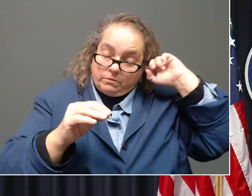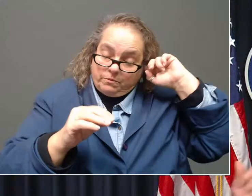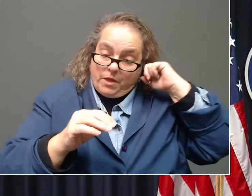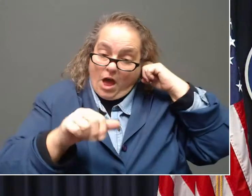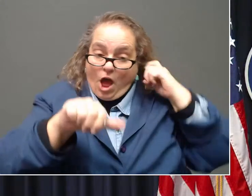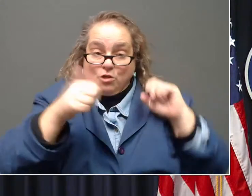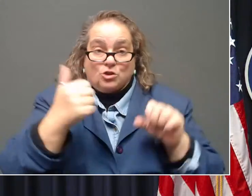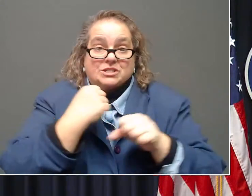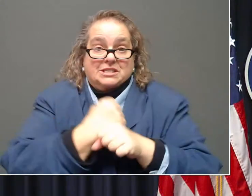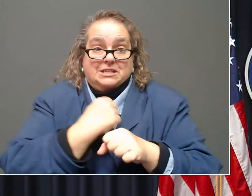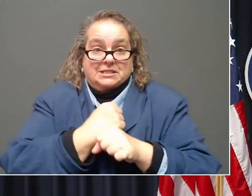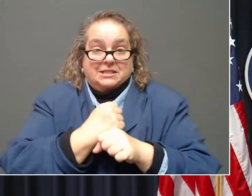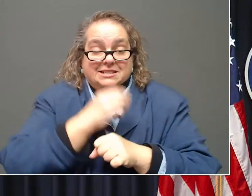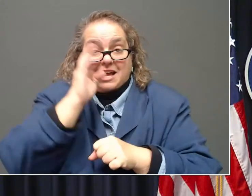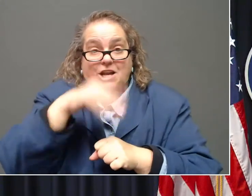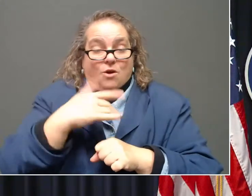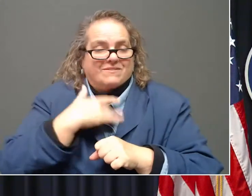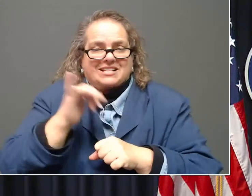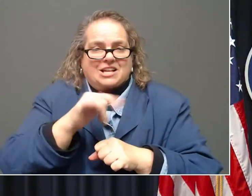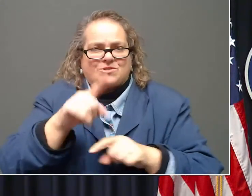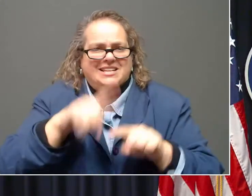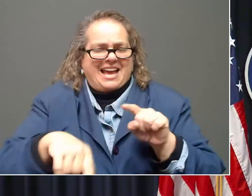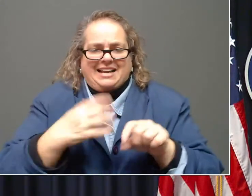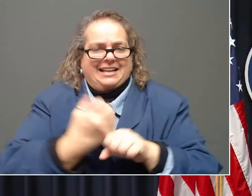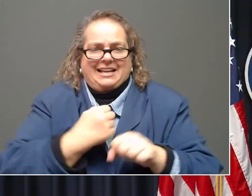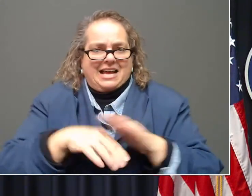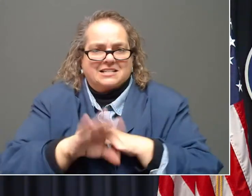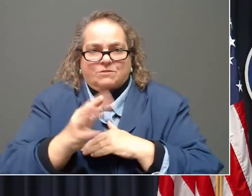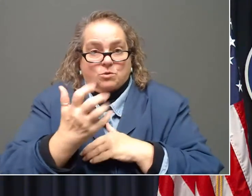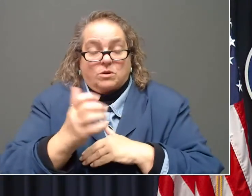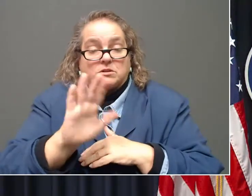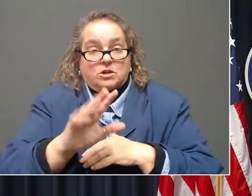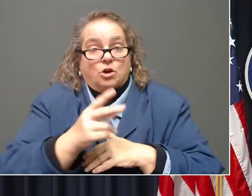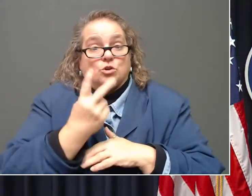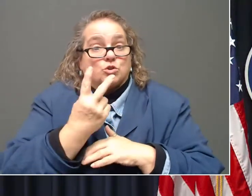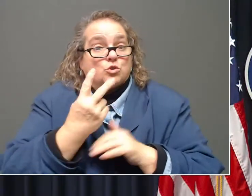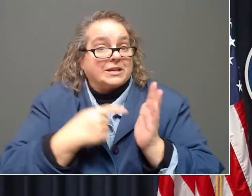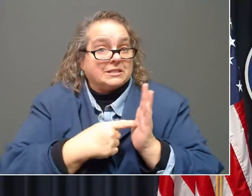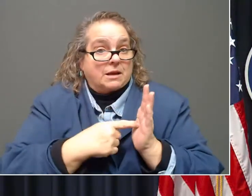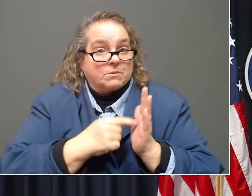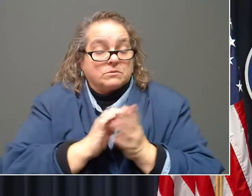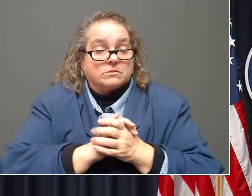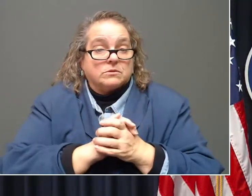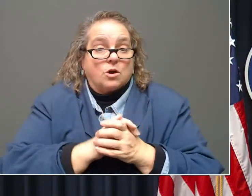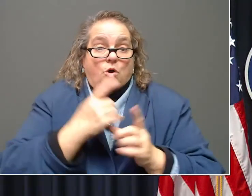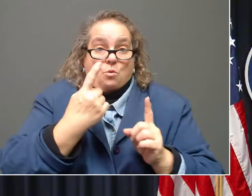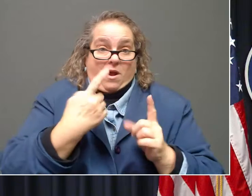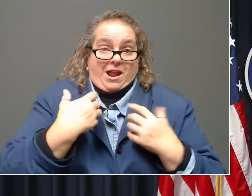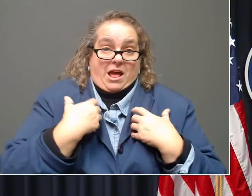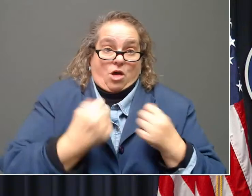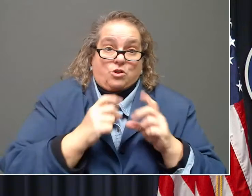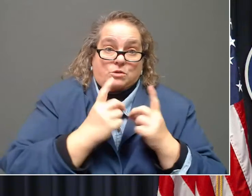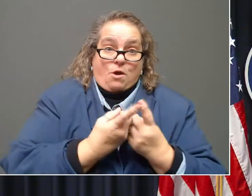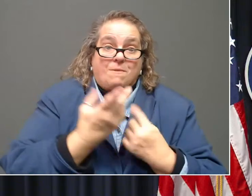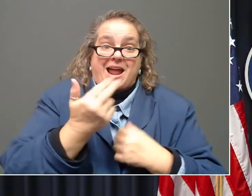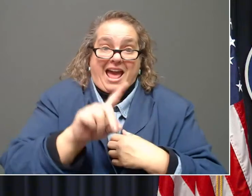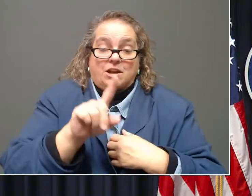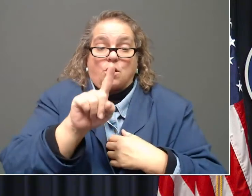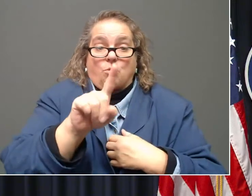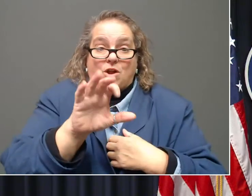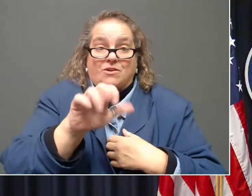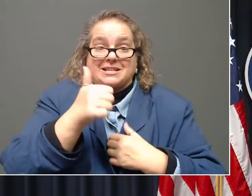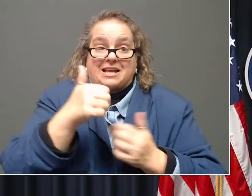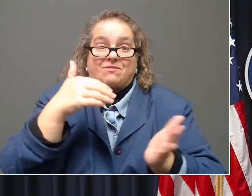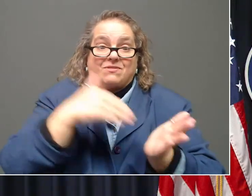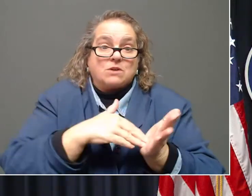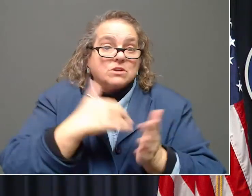about 45 to 50 of these local independent pharmacies. In aggregate, they'll have a little over 13,000